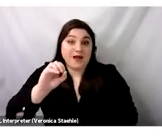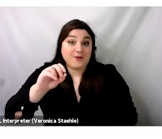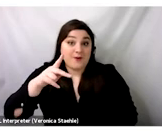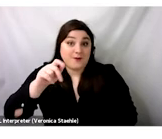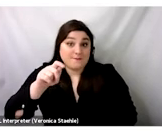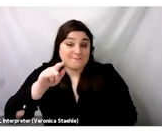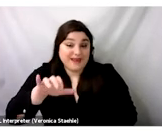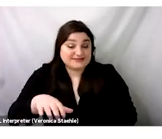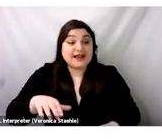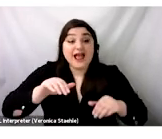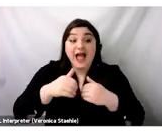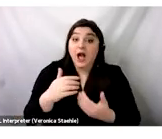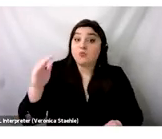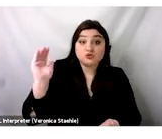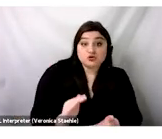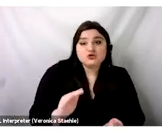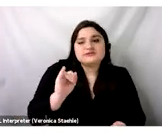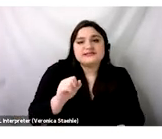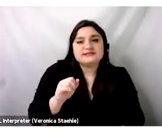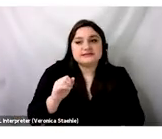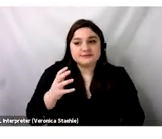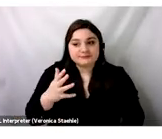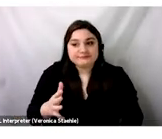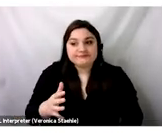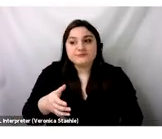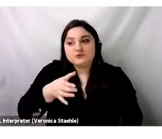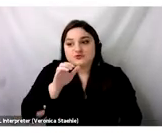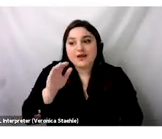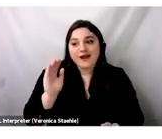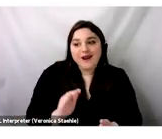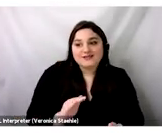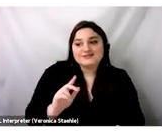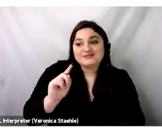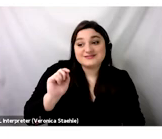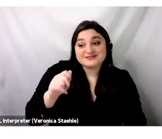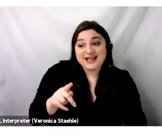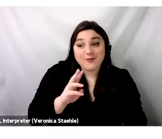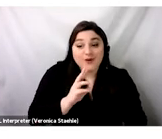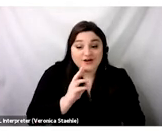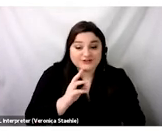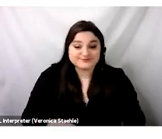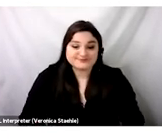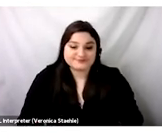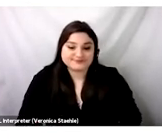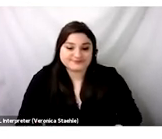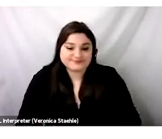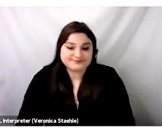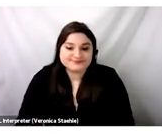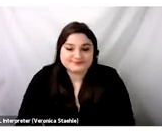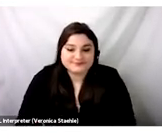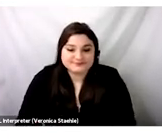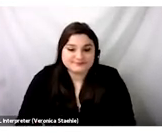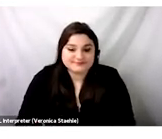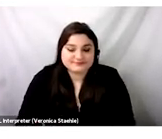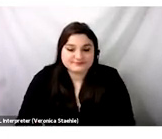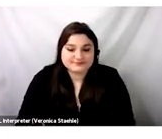We can minimize our, you know, drinking of tap water. If you can't, you know, that's a problem, right? That's why it's a